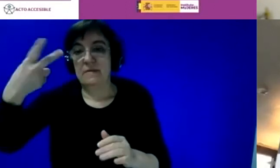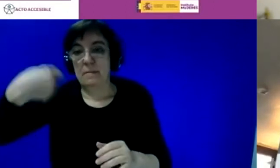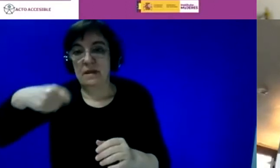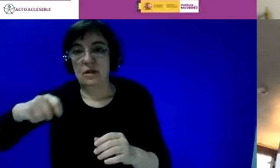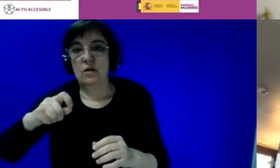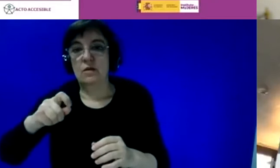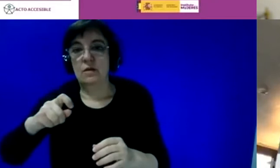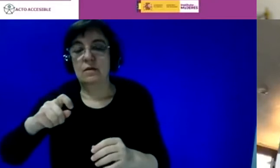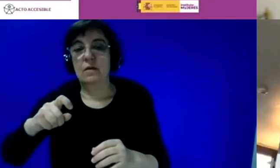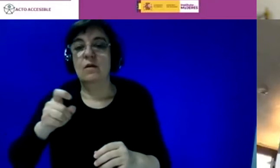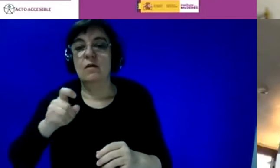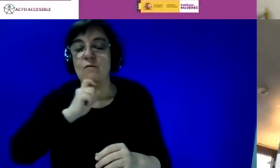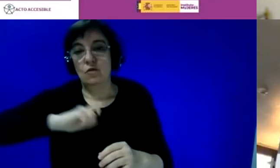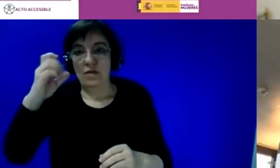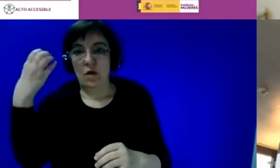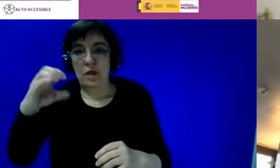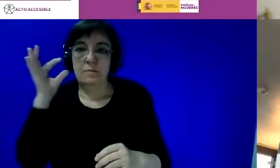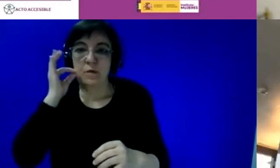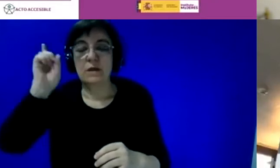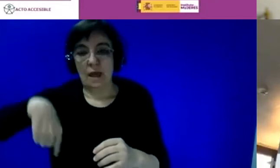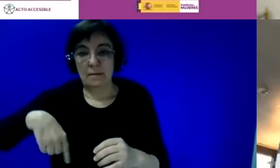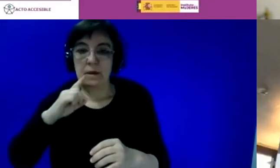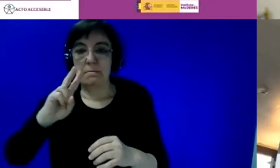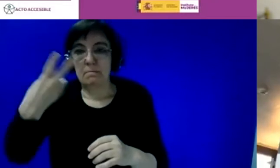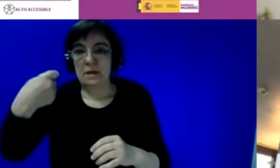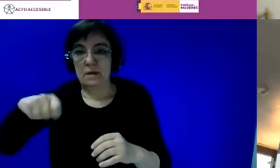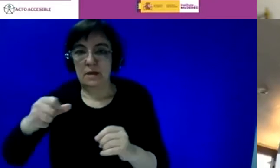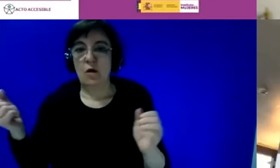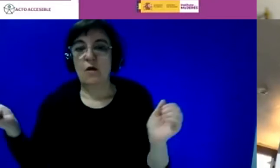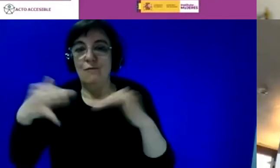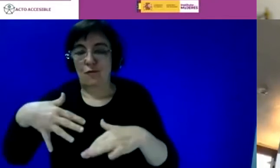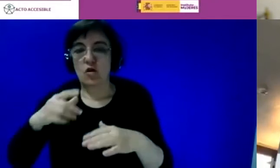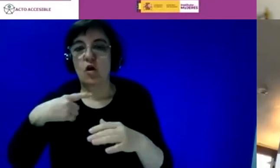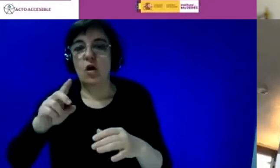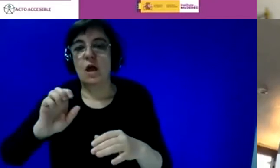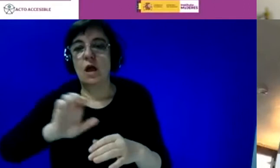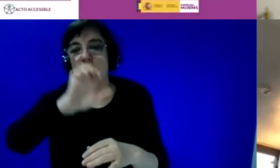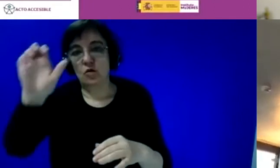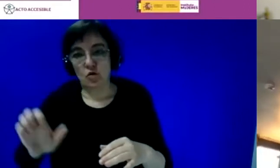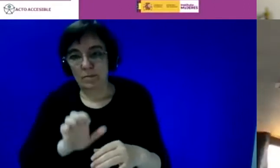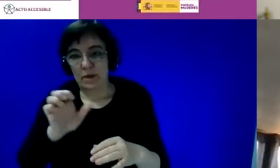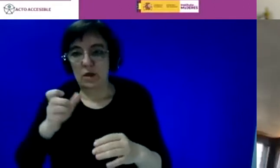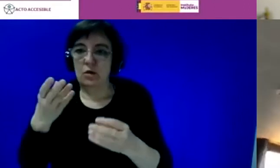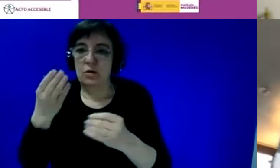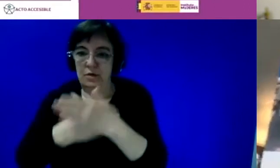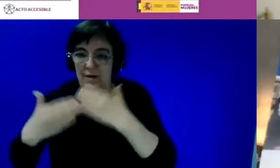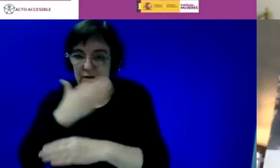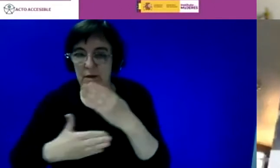la Fundación CERMI Mujeres y también vicepresidenta del Foro Europeo de la